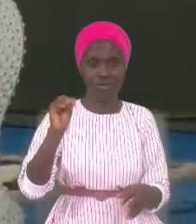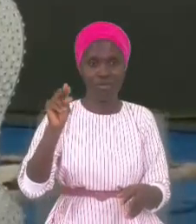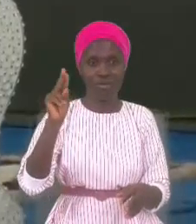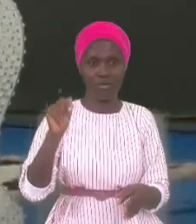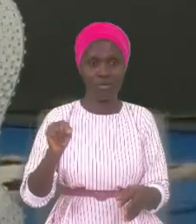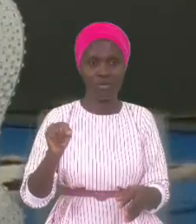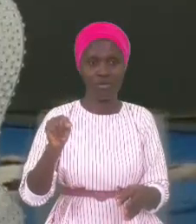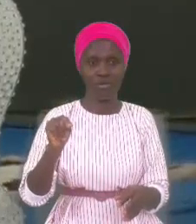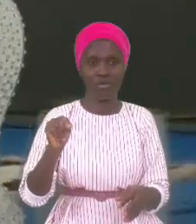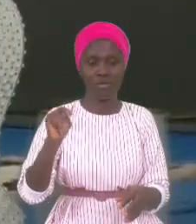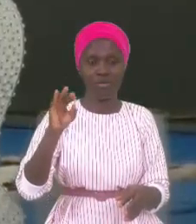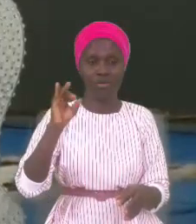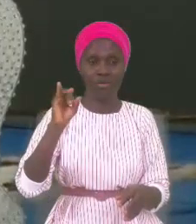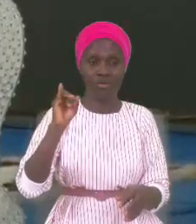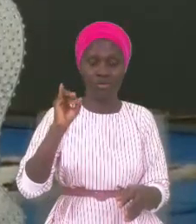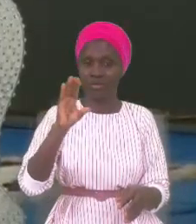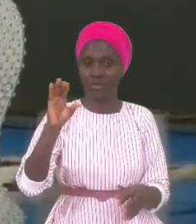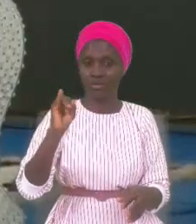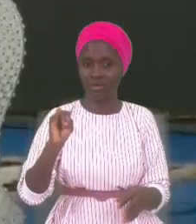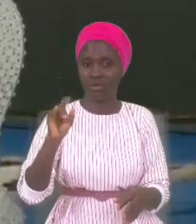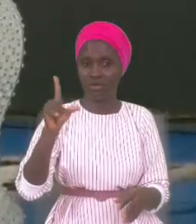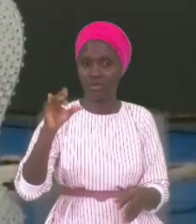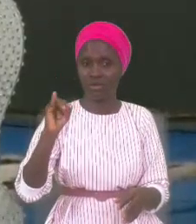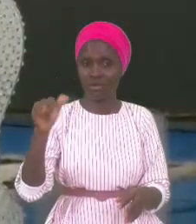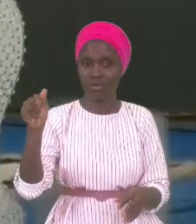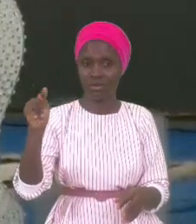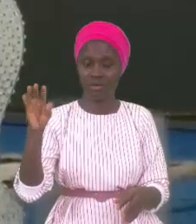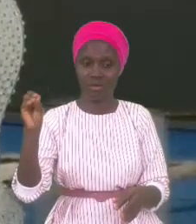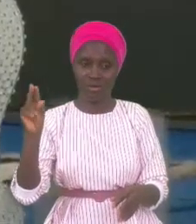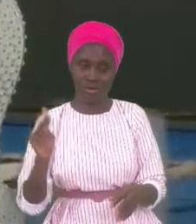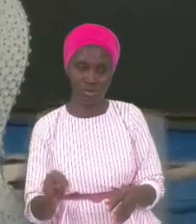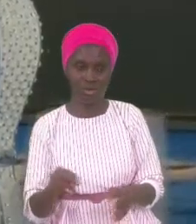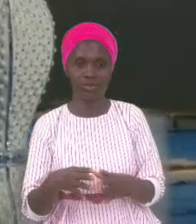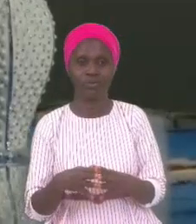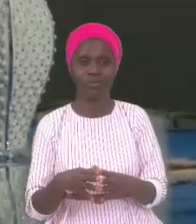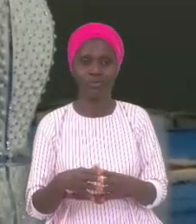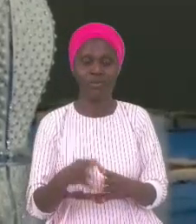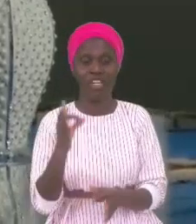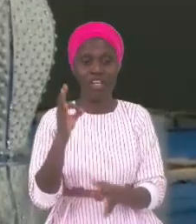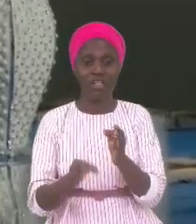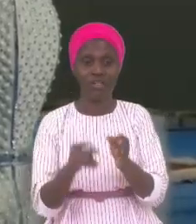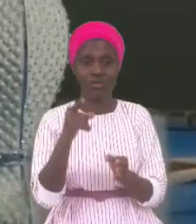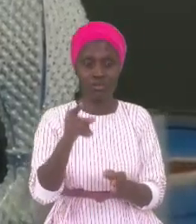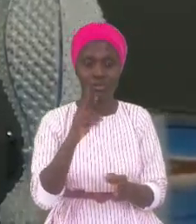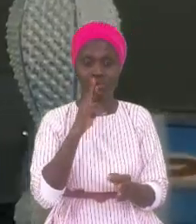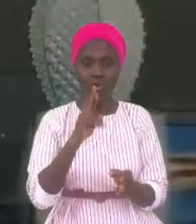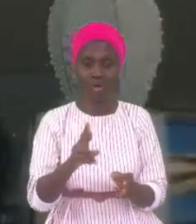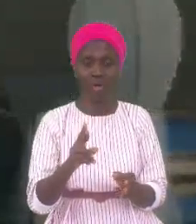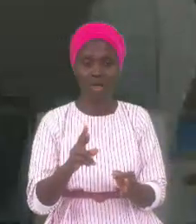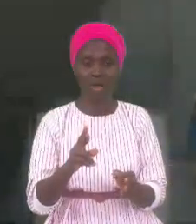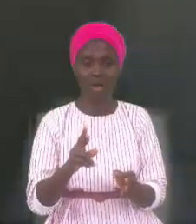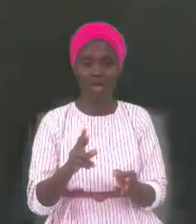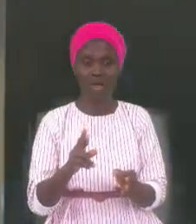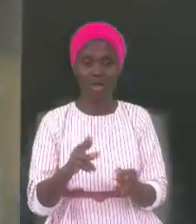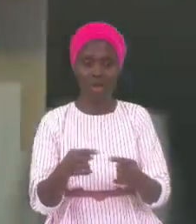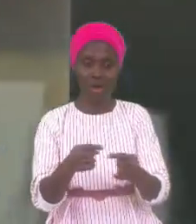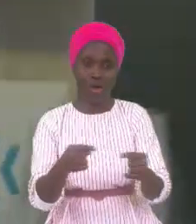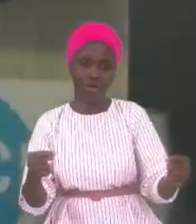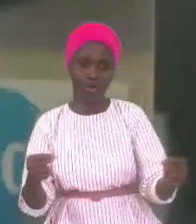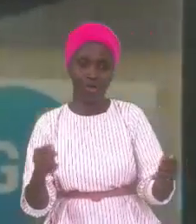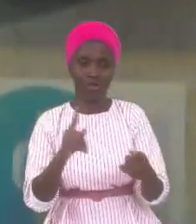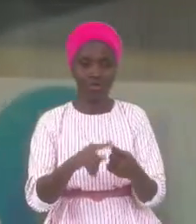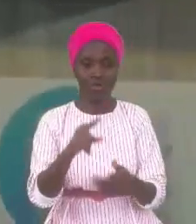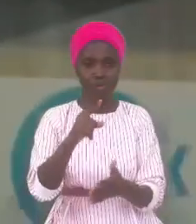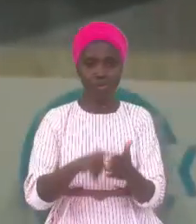cannot effectively be an ambassador of Christ. If you are living up proceed to what the